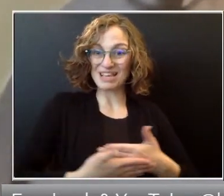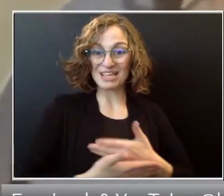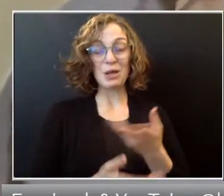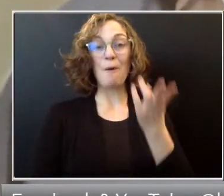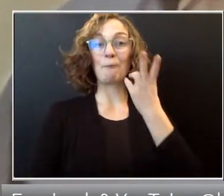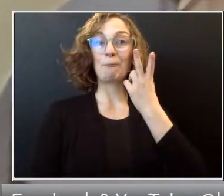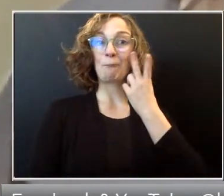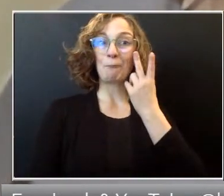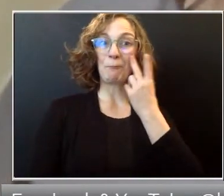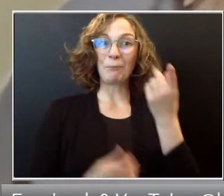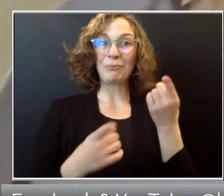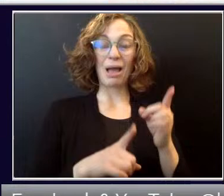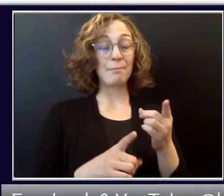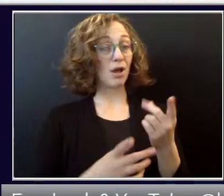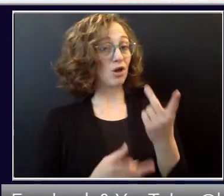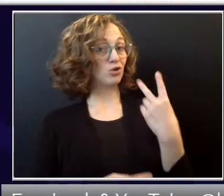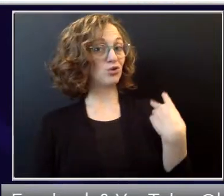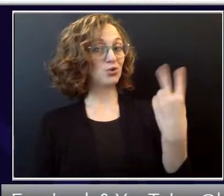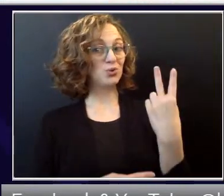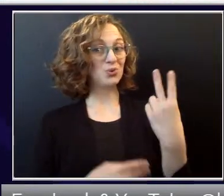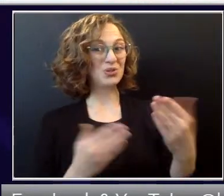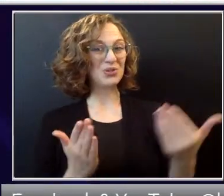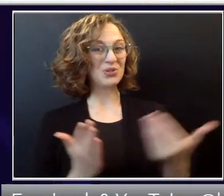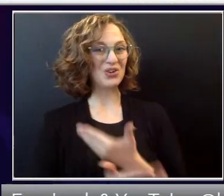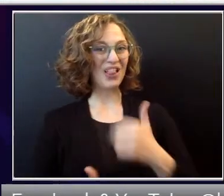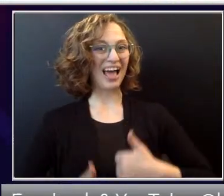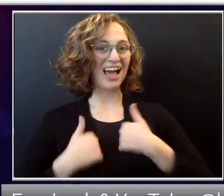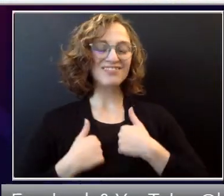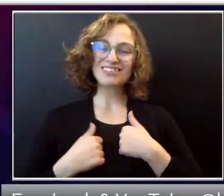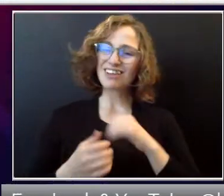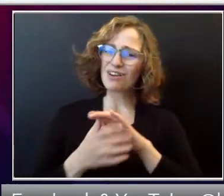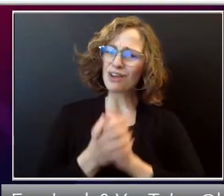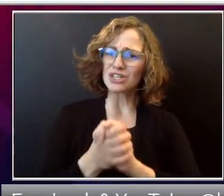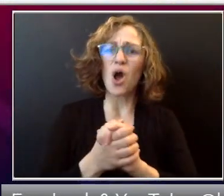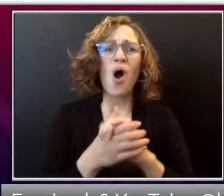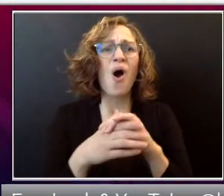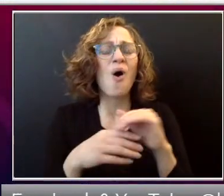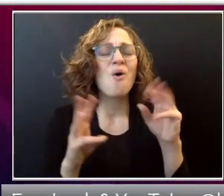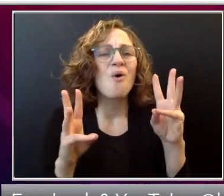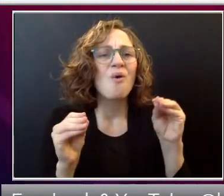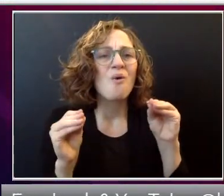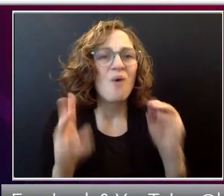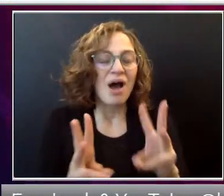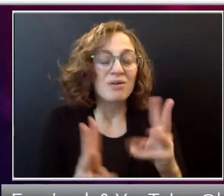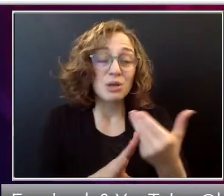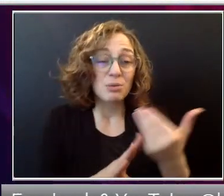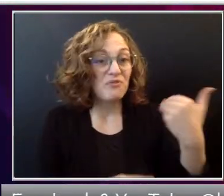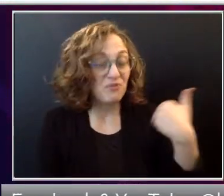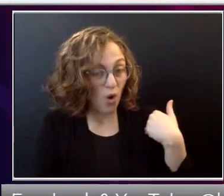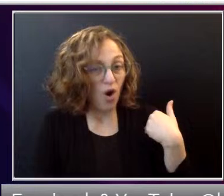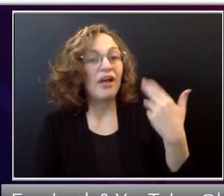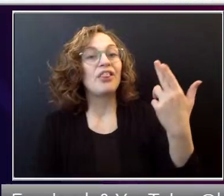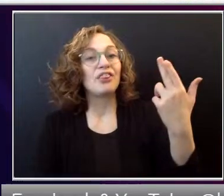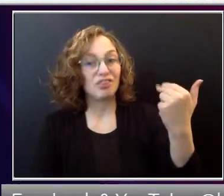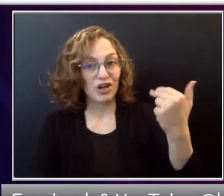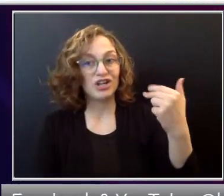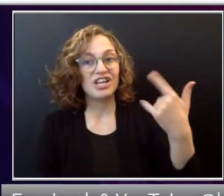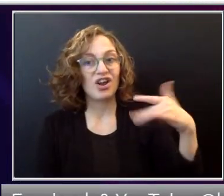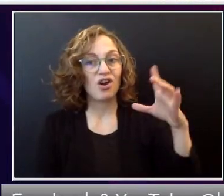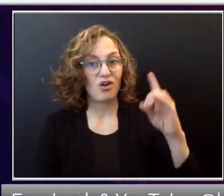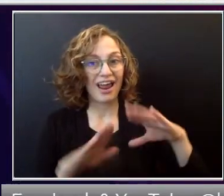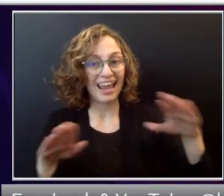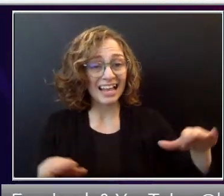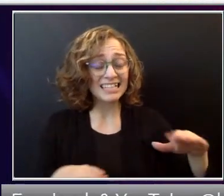new lives. Congratulations. Holy cow. So when we last talked to you, there were 13 grandkids. So 14 is due on Christmas Day this